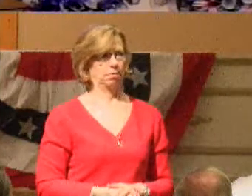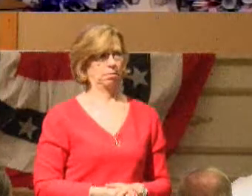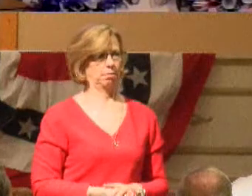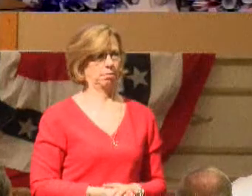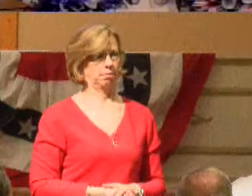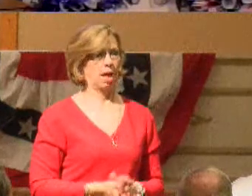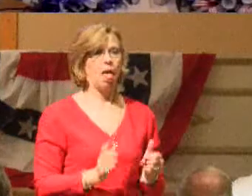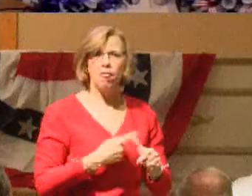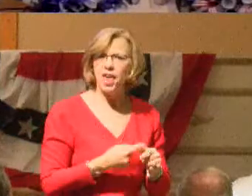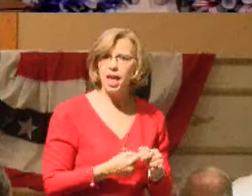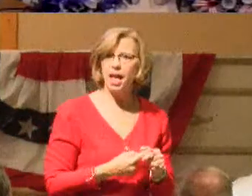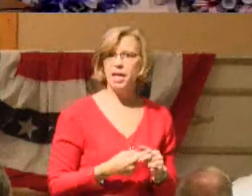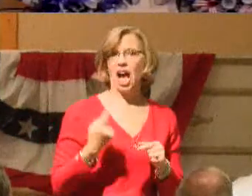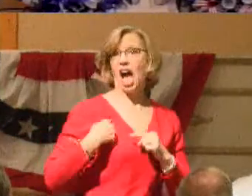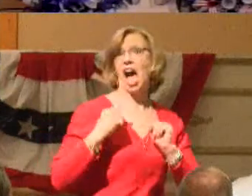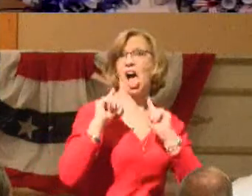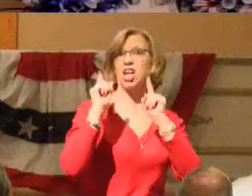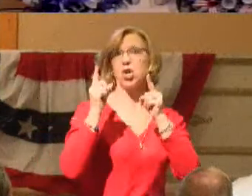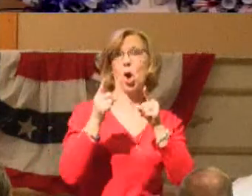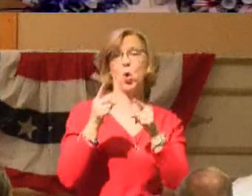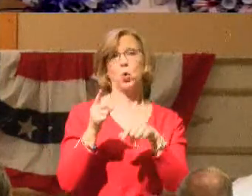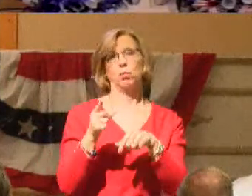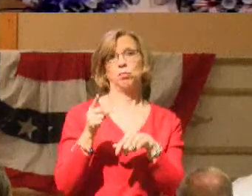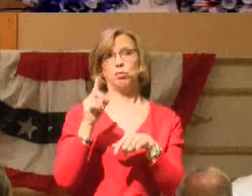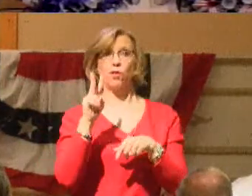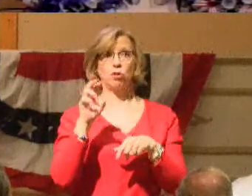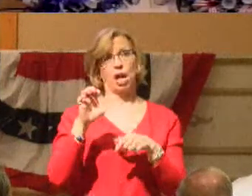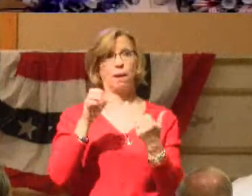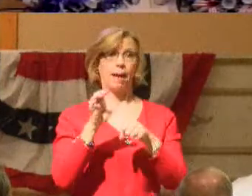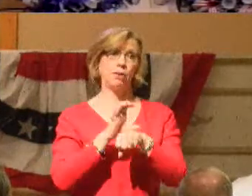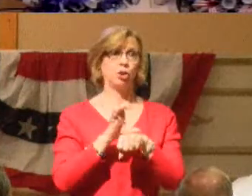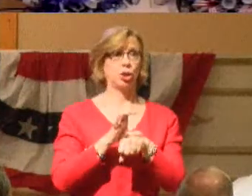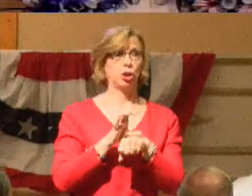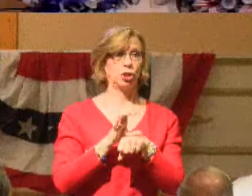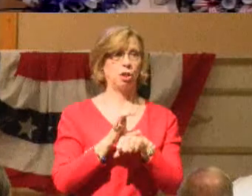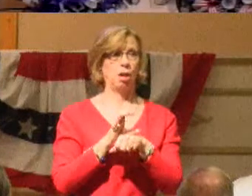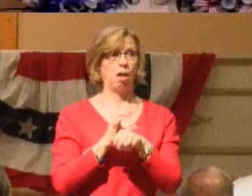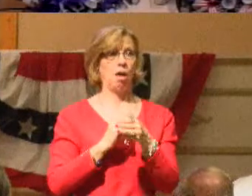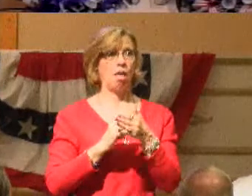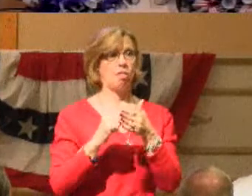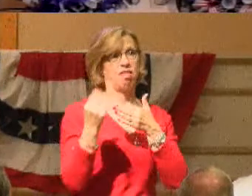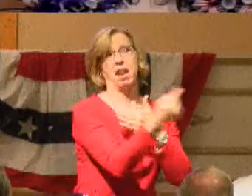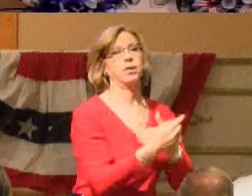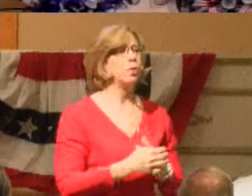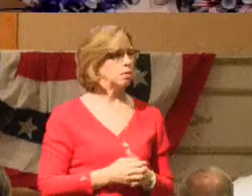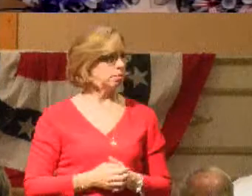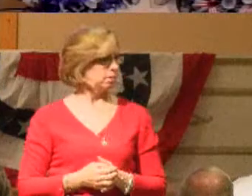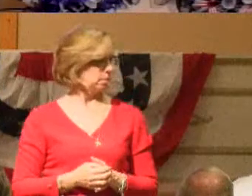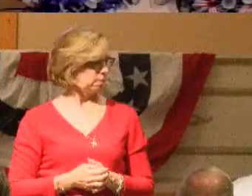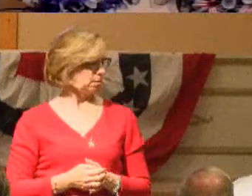And then I was there the next Sunday morning.